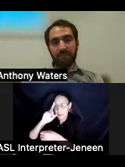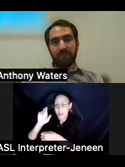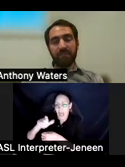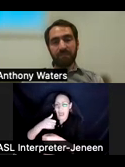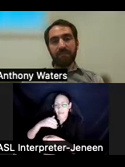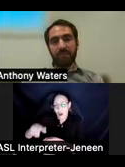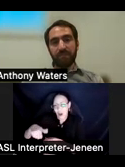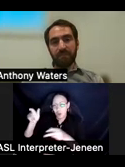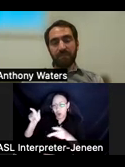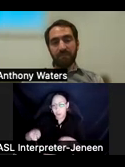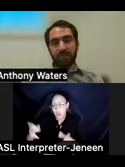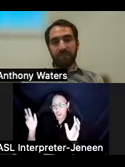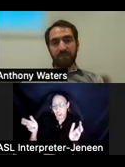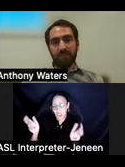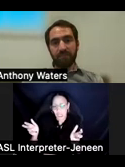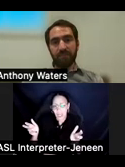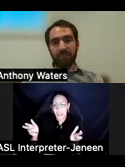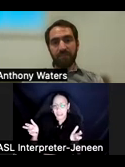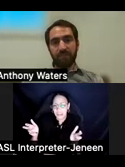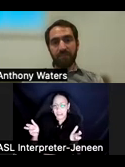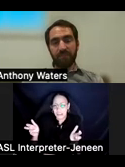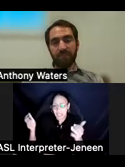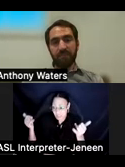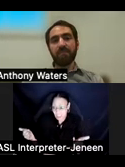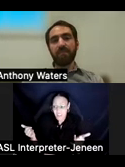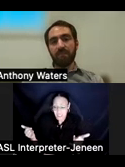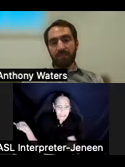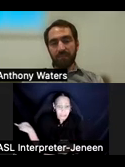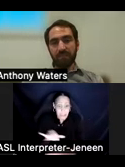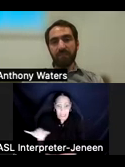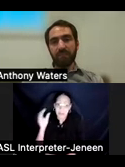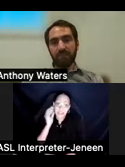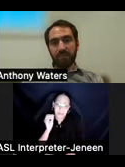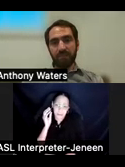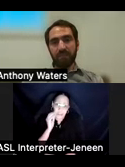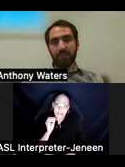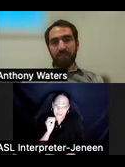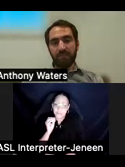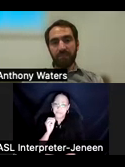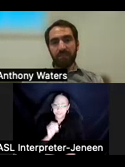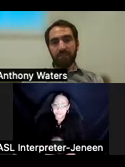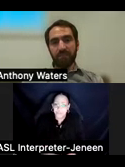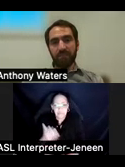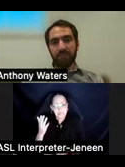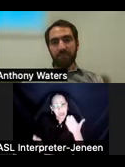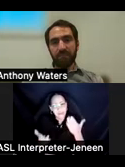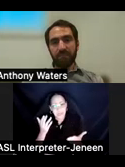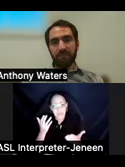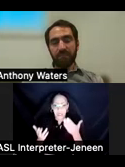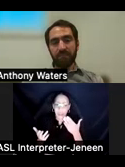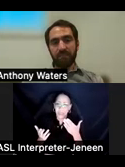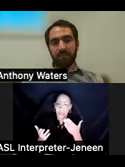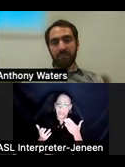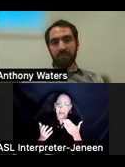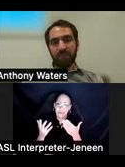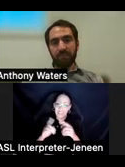saying that this is something that they've also experienced. So I think it may be something that where it's going to be different